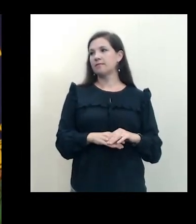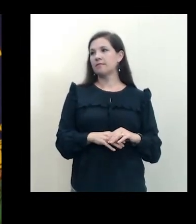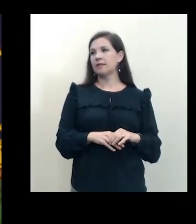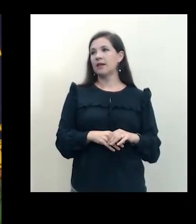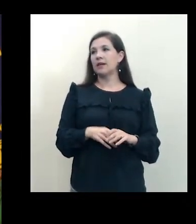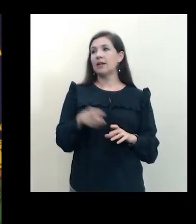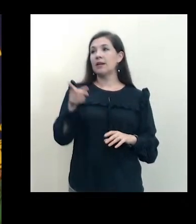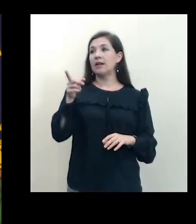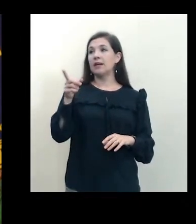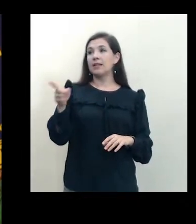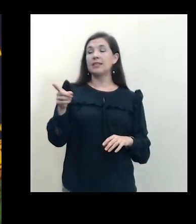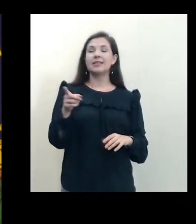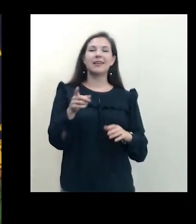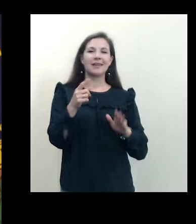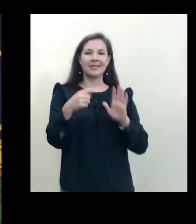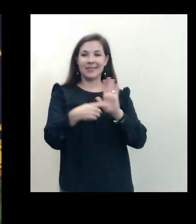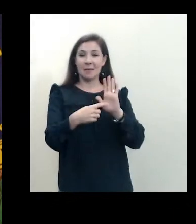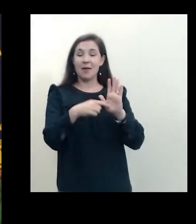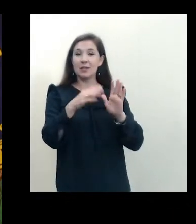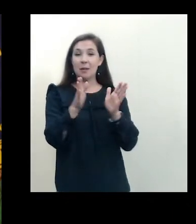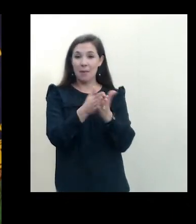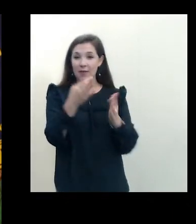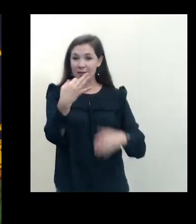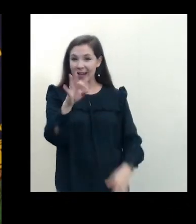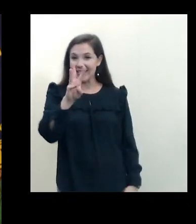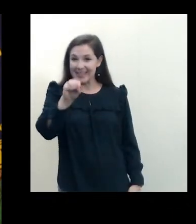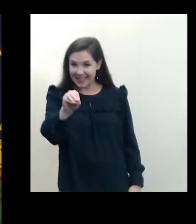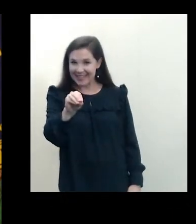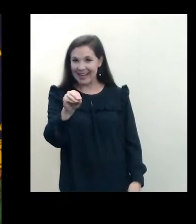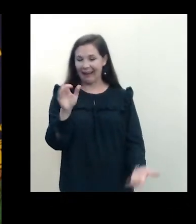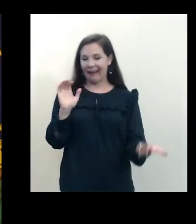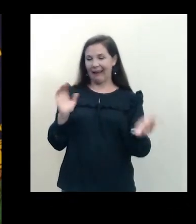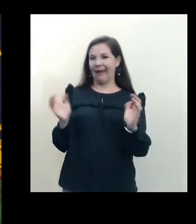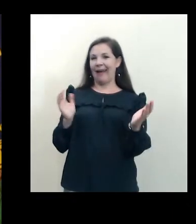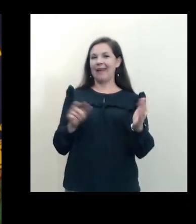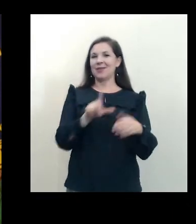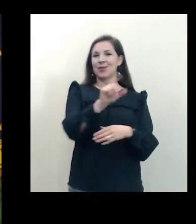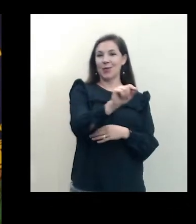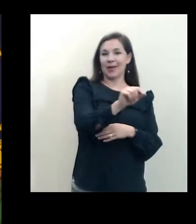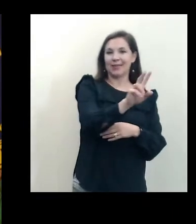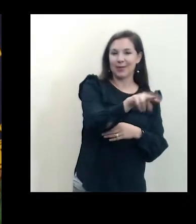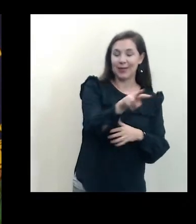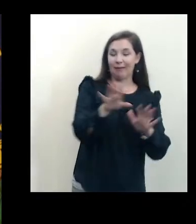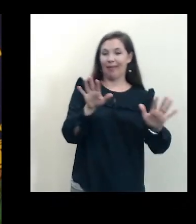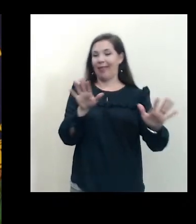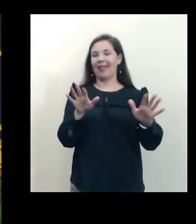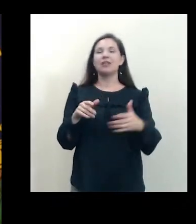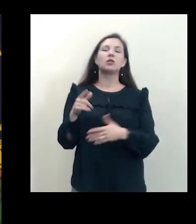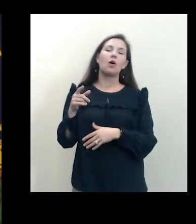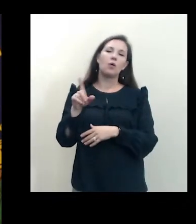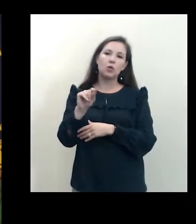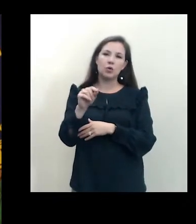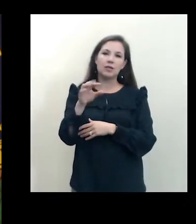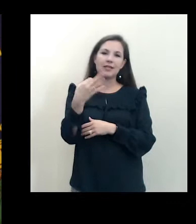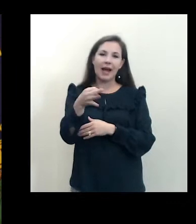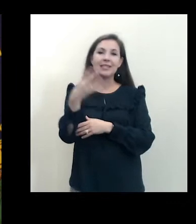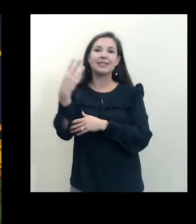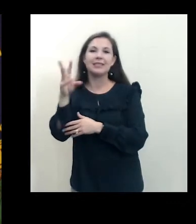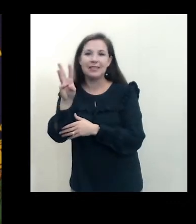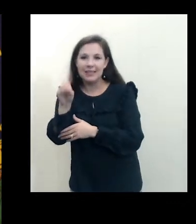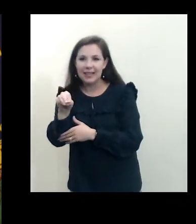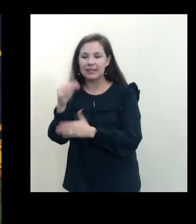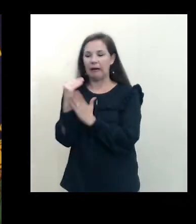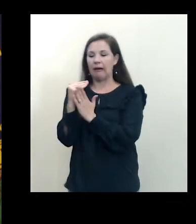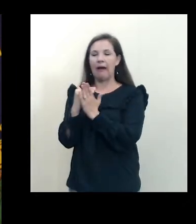Here's the budget book for 1960. Now, they didn't list everything back then. This is transparent government.